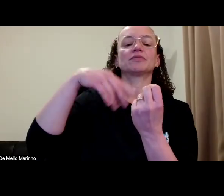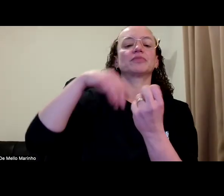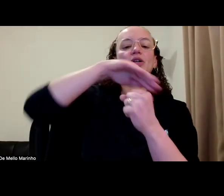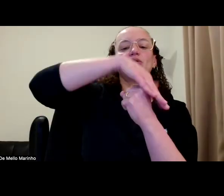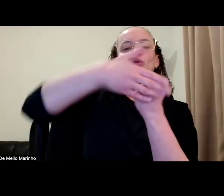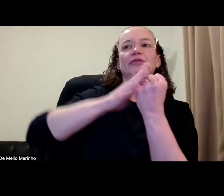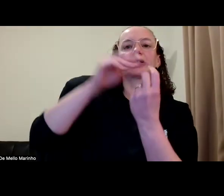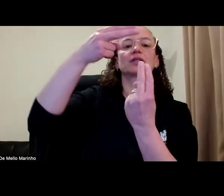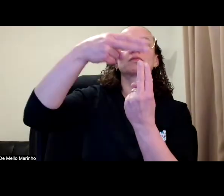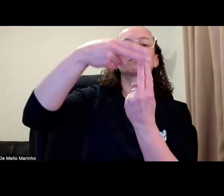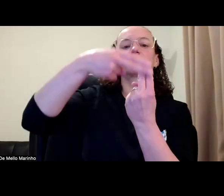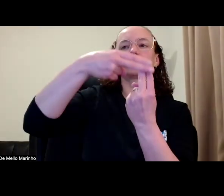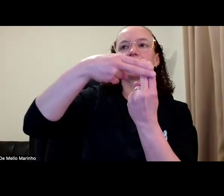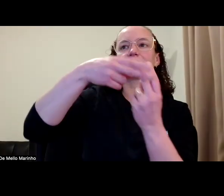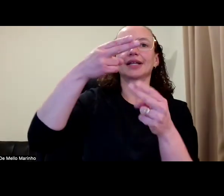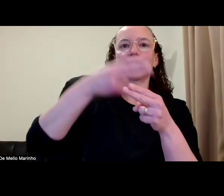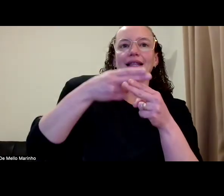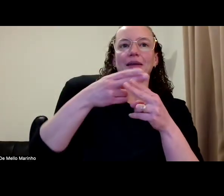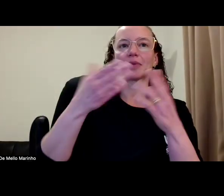this is the front side surface of them.